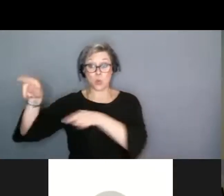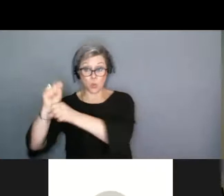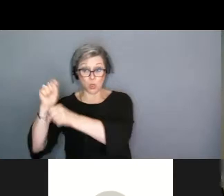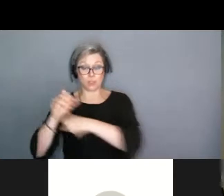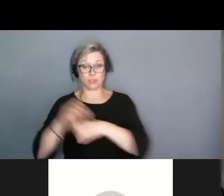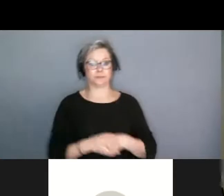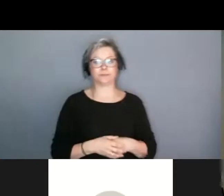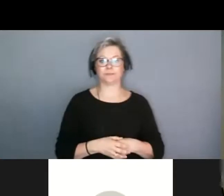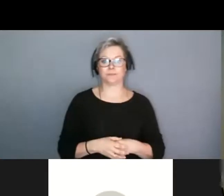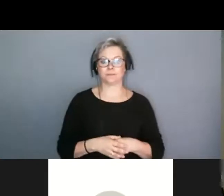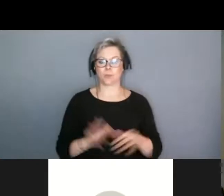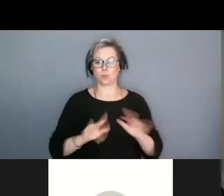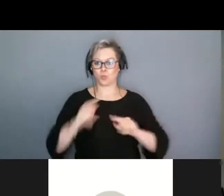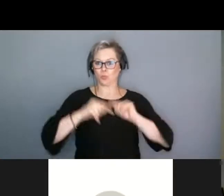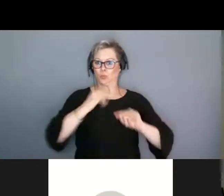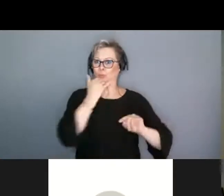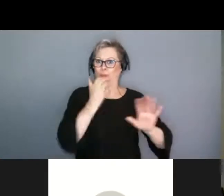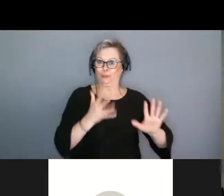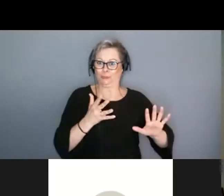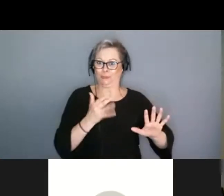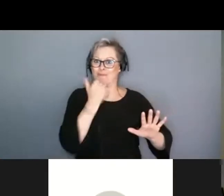going back to... Oops, that's not it.